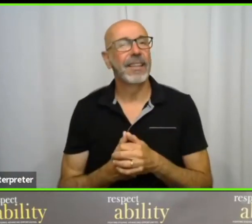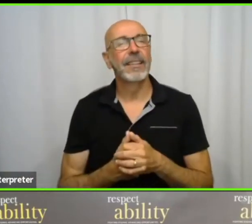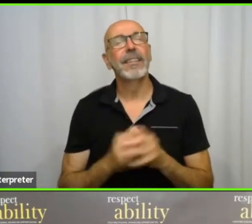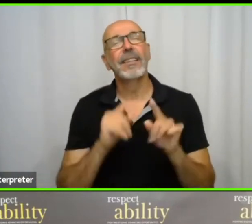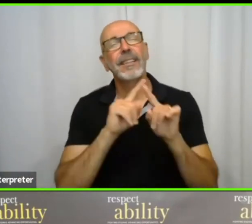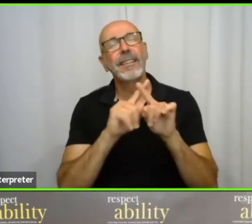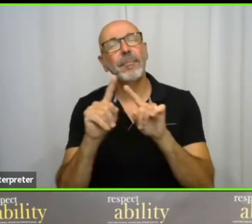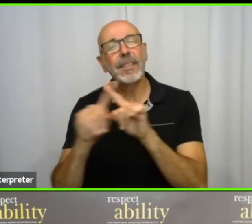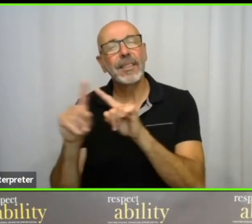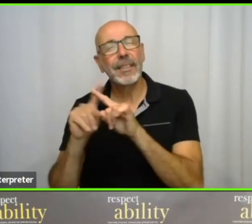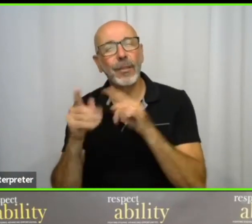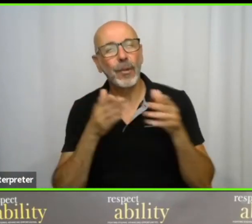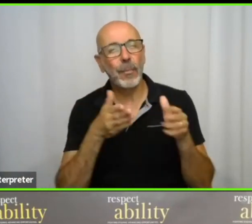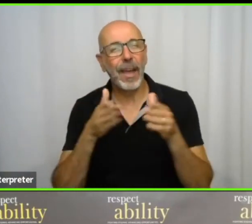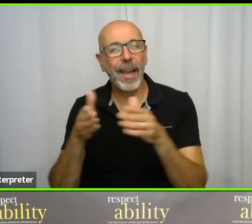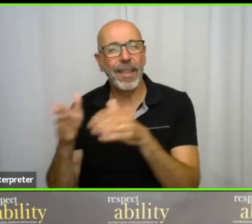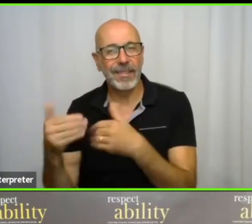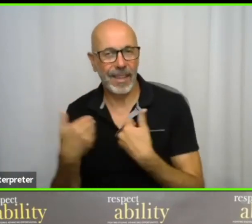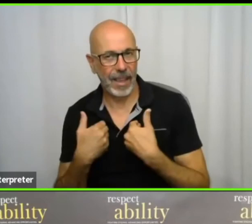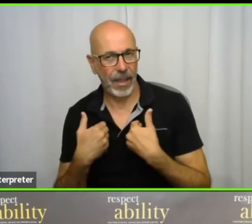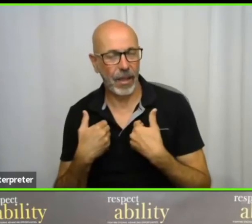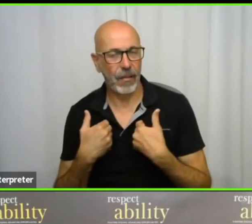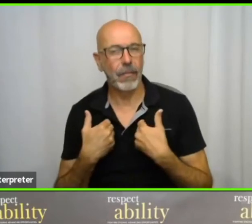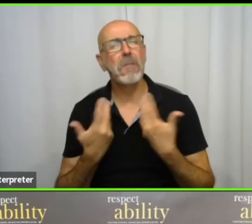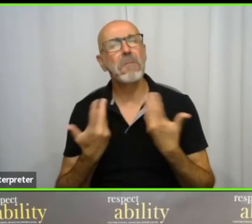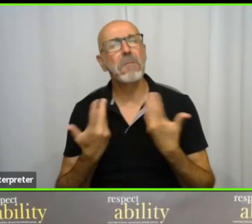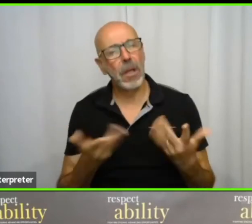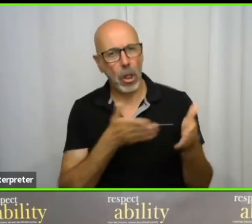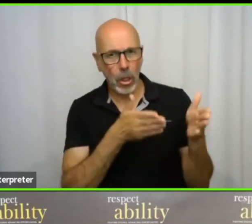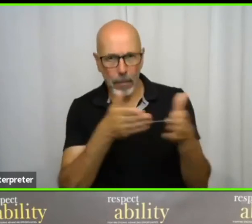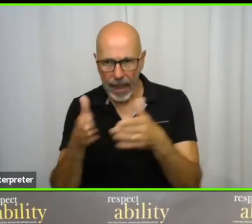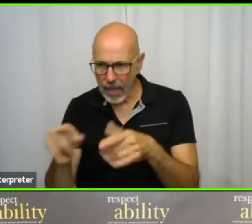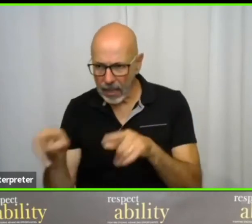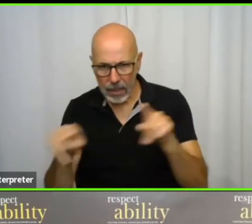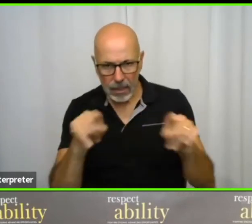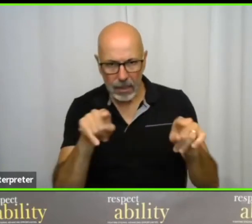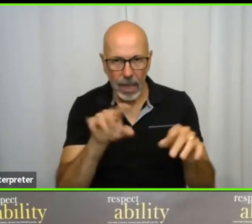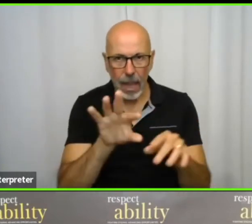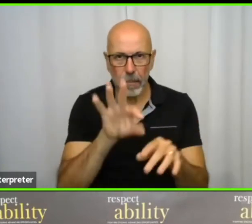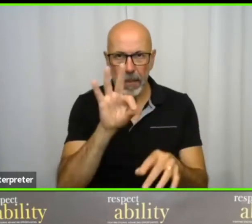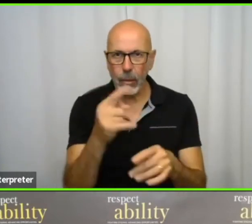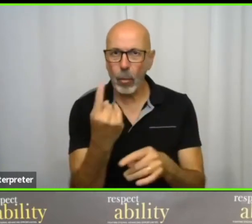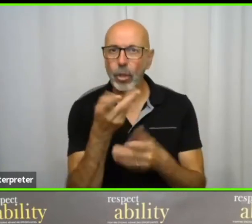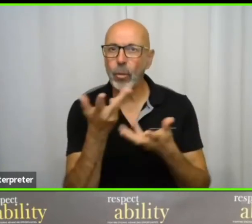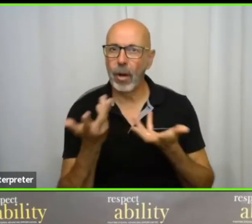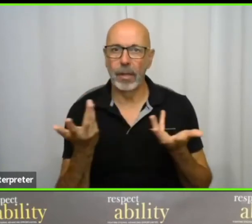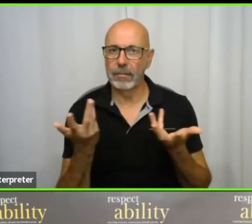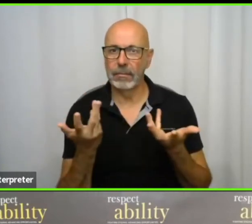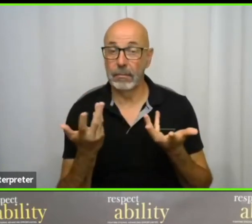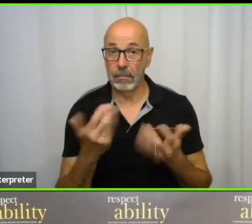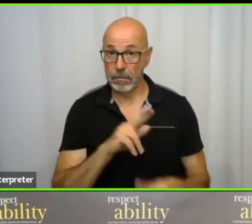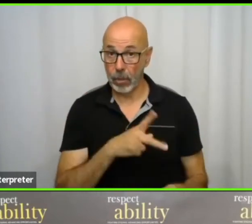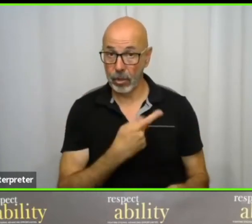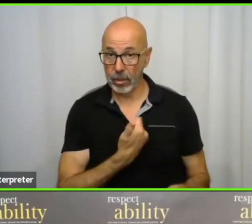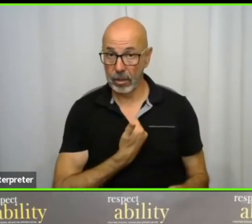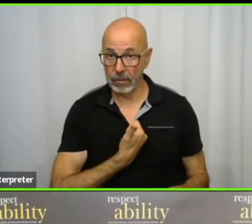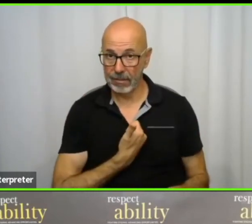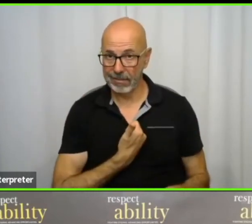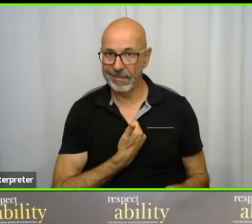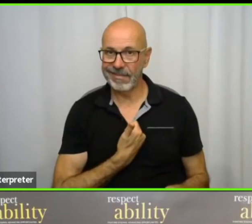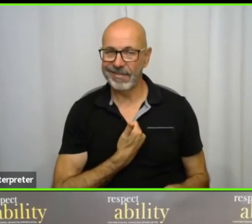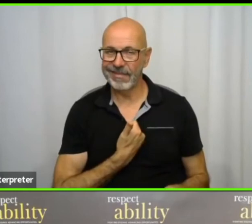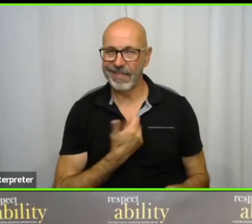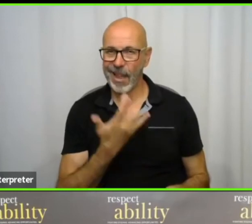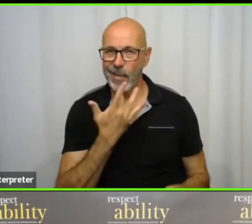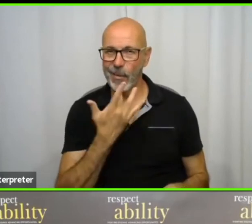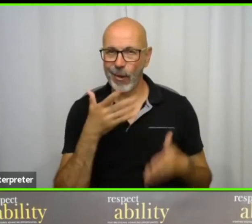paths forward. It's just a matter of choosing kind of which path you want to take. I personally like the route